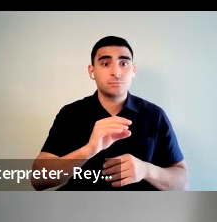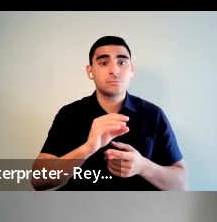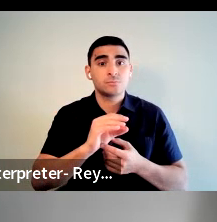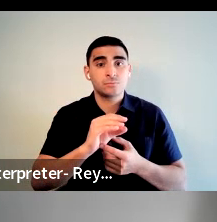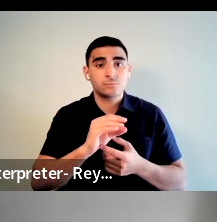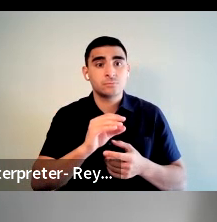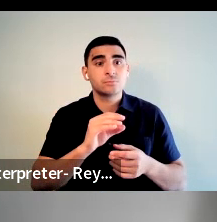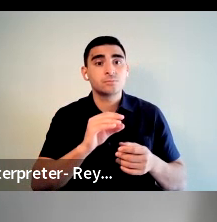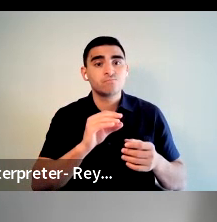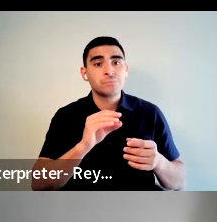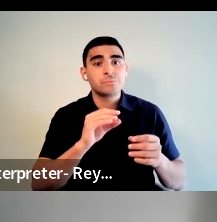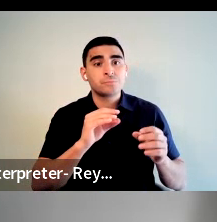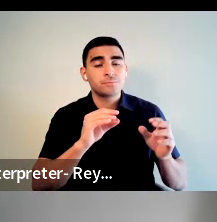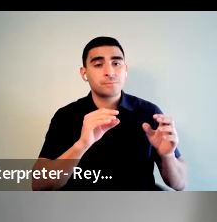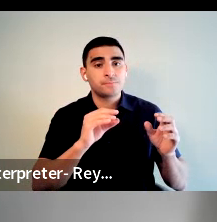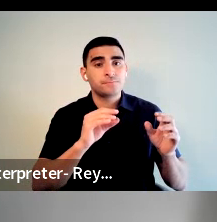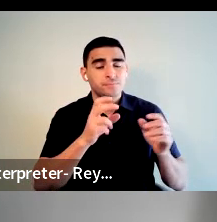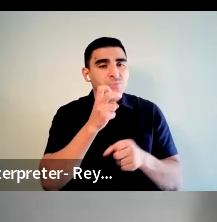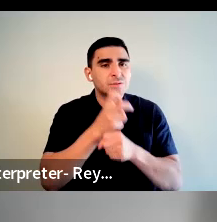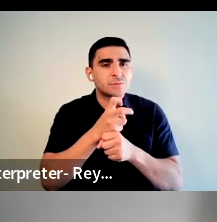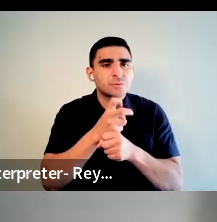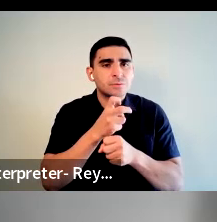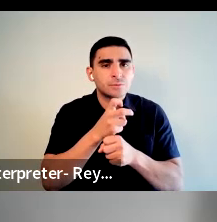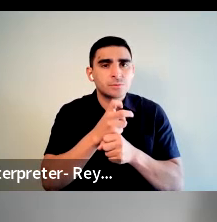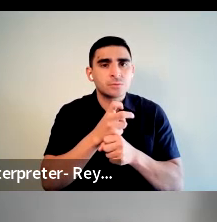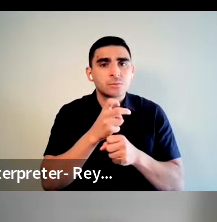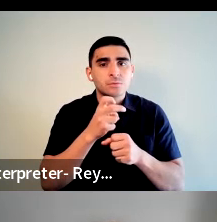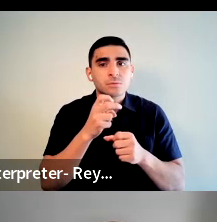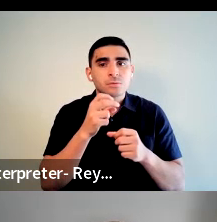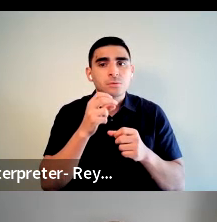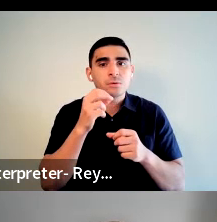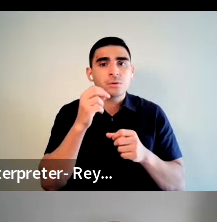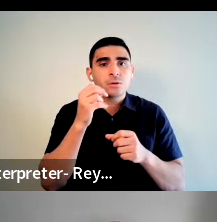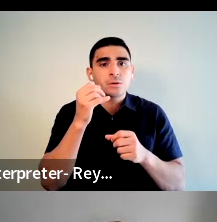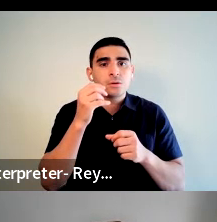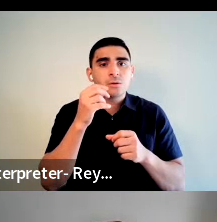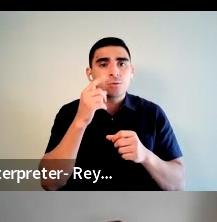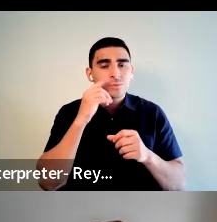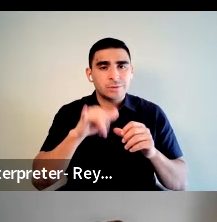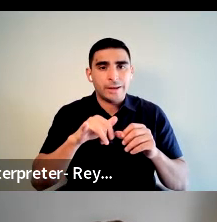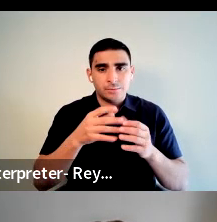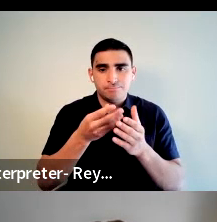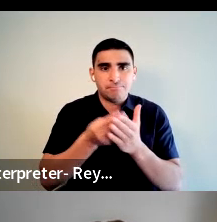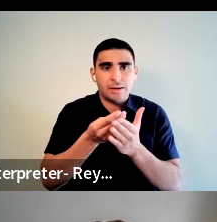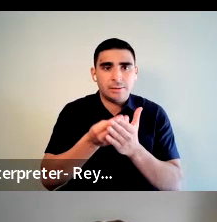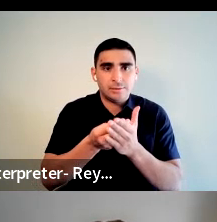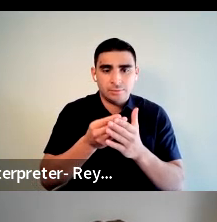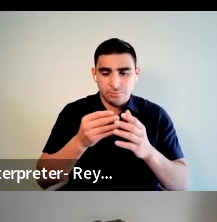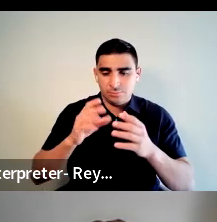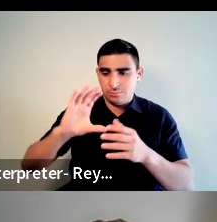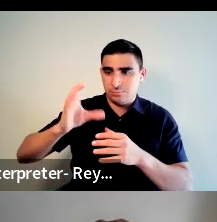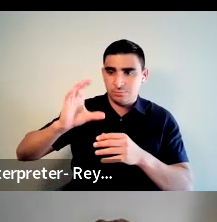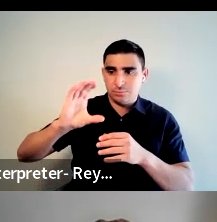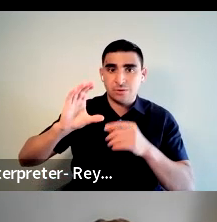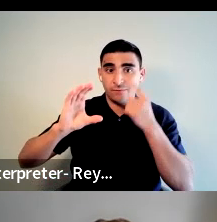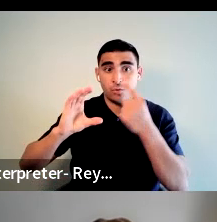or intervention efforts? It's hard to do, especially when the pot of money exists for one entity. They're